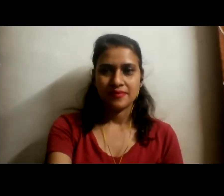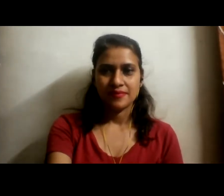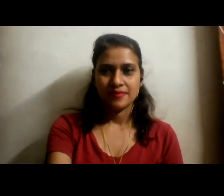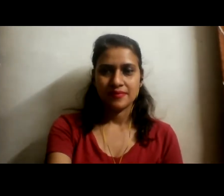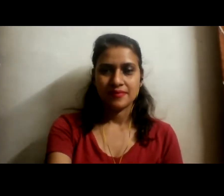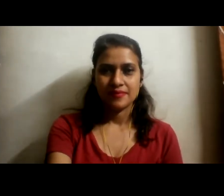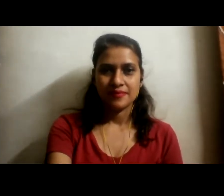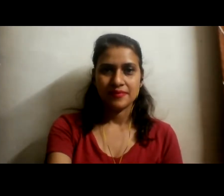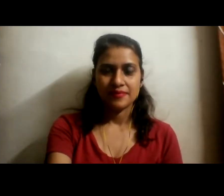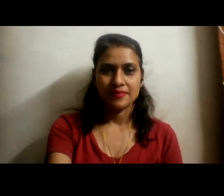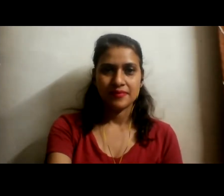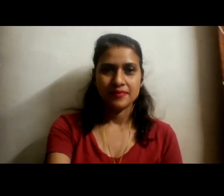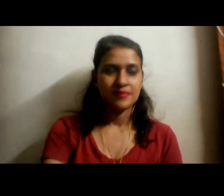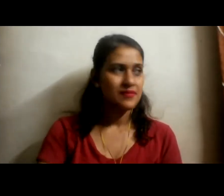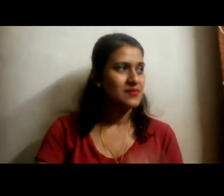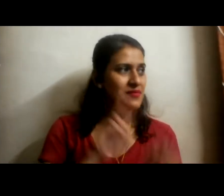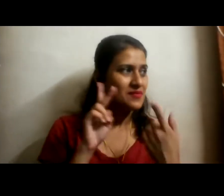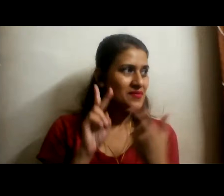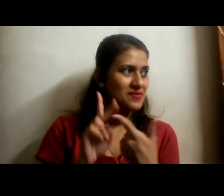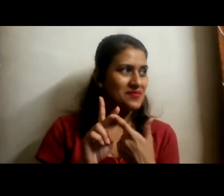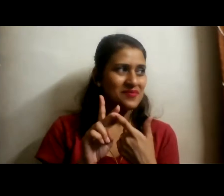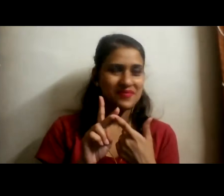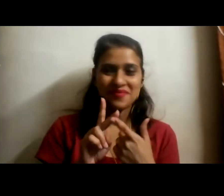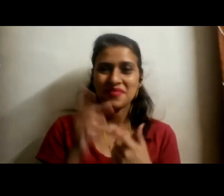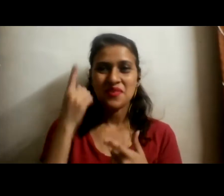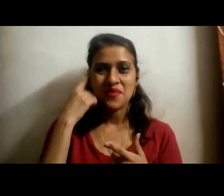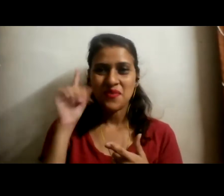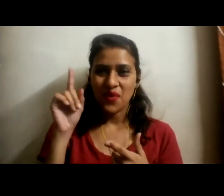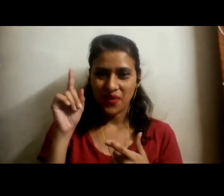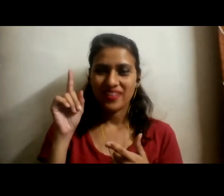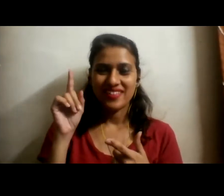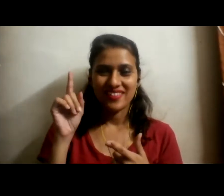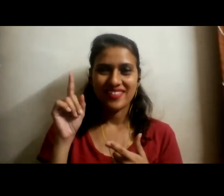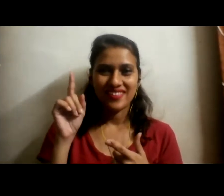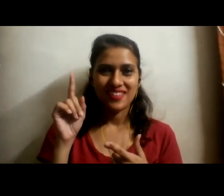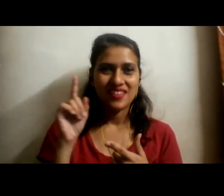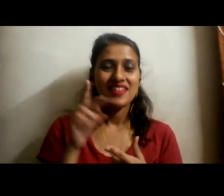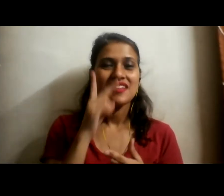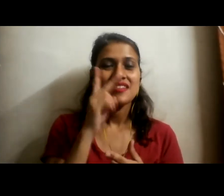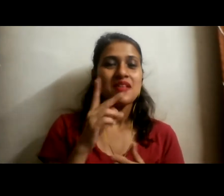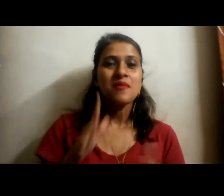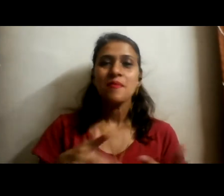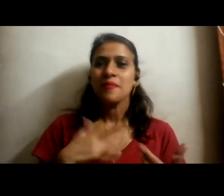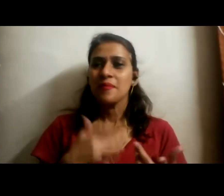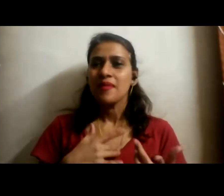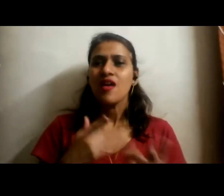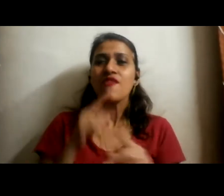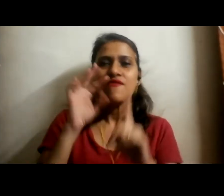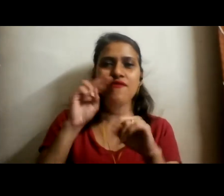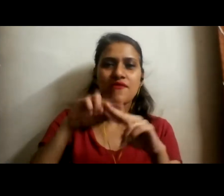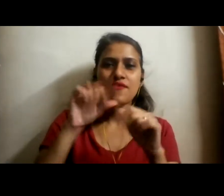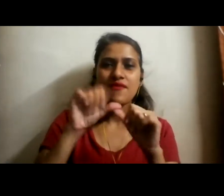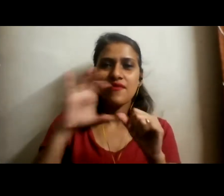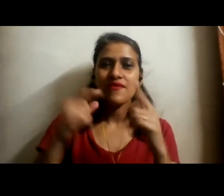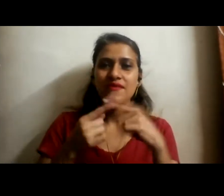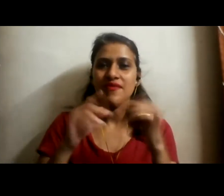okay, so the next one, facts of facts, how can they be viewed under plagiarism? Facts of the case will